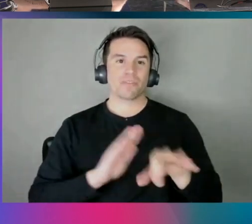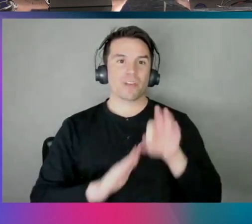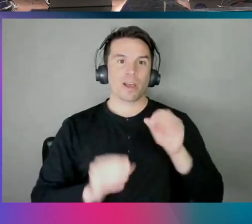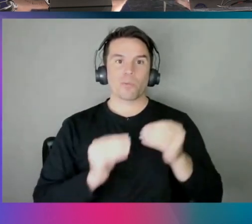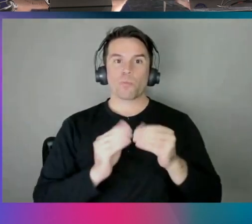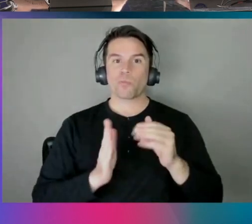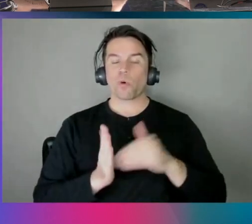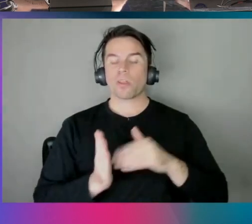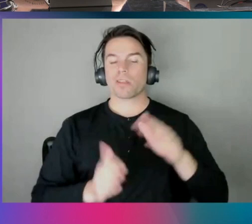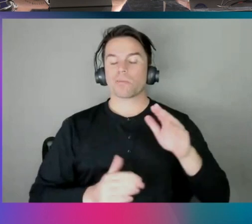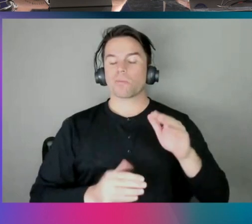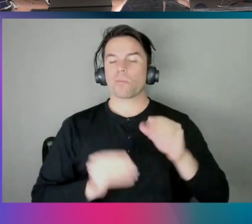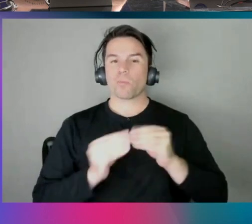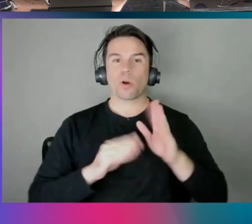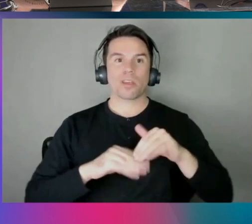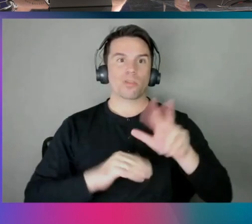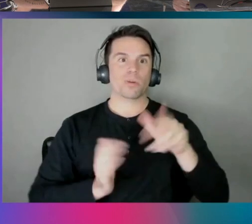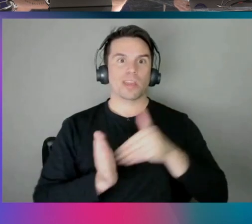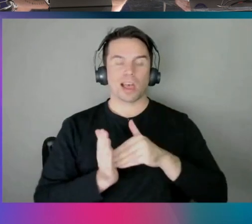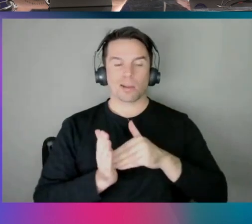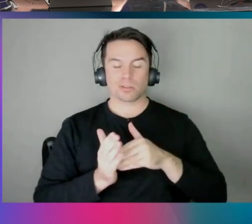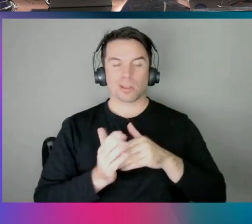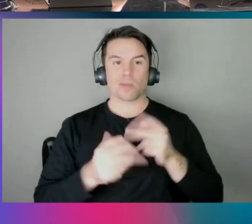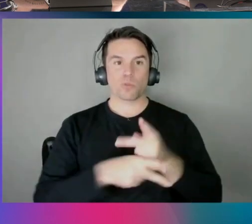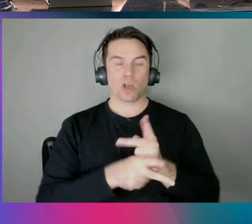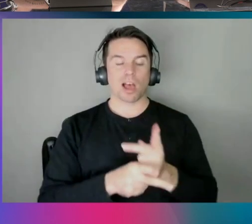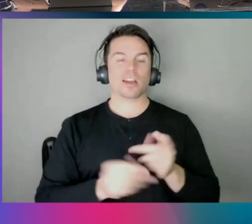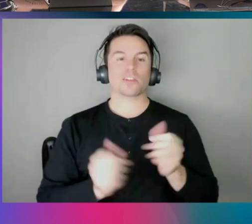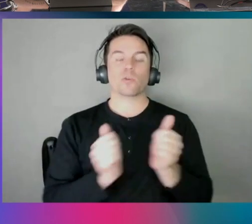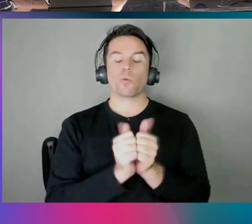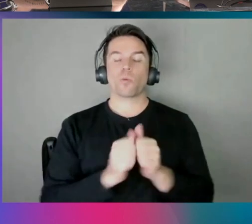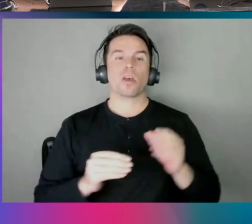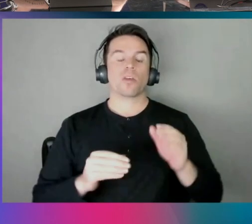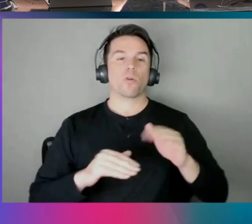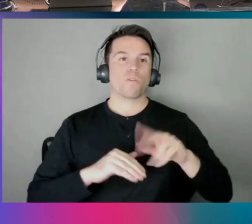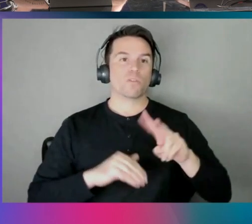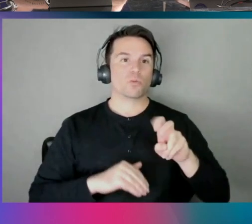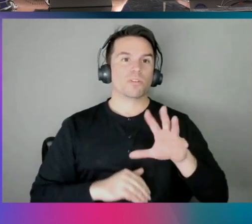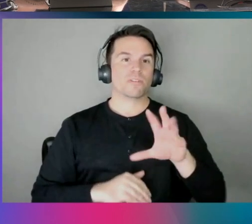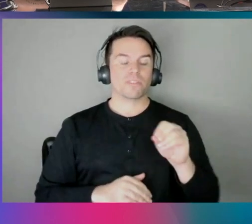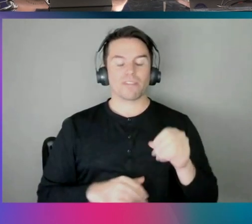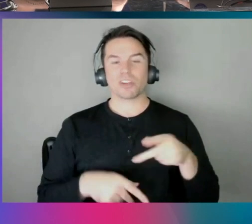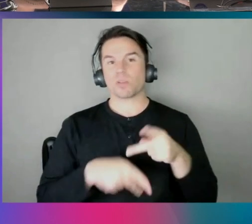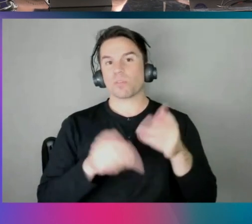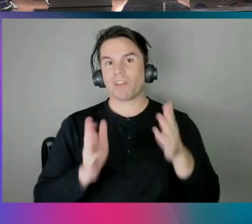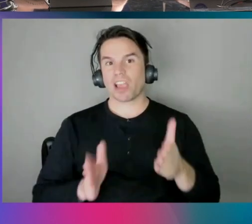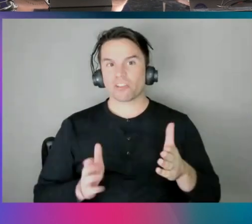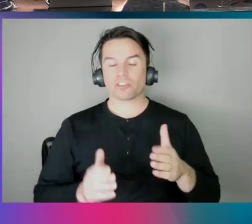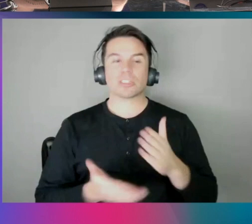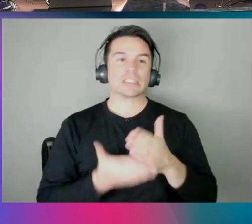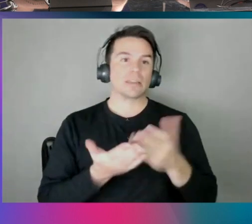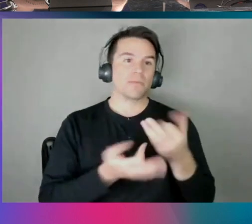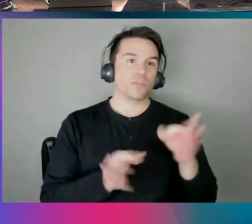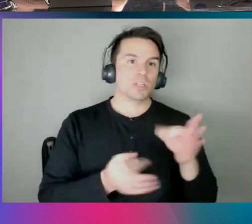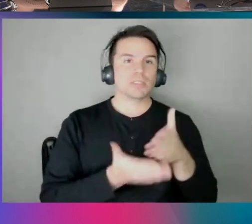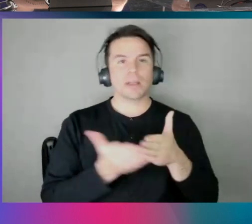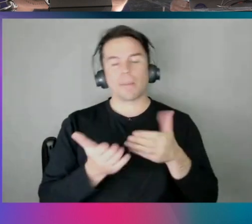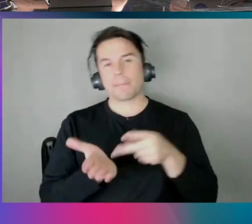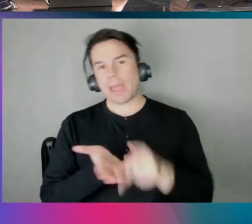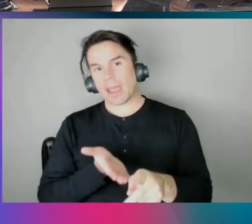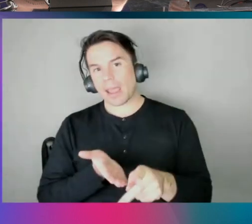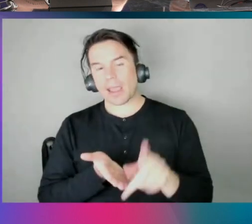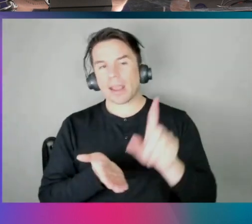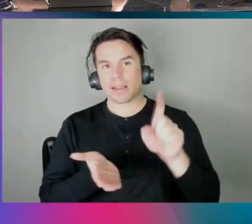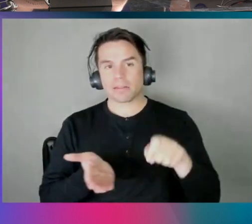across 250 plus providers already that we had in the catalog. Some are free, some are paid. And this is what we were just mentioning, right?